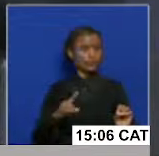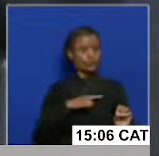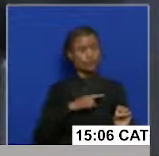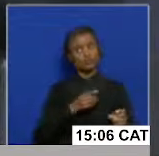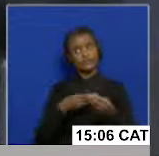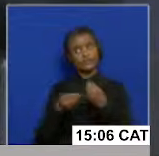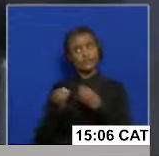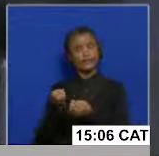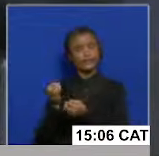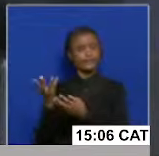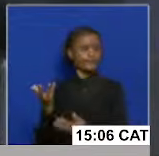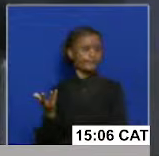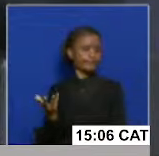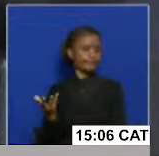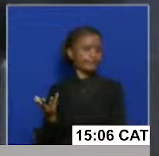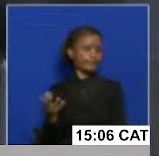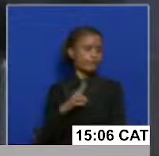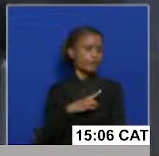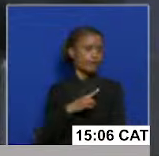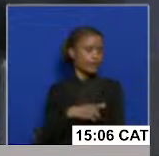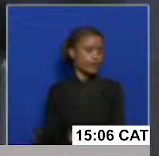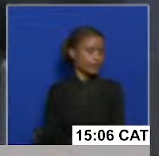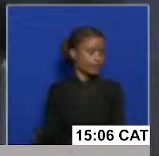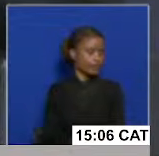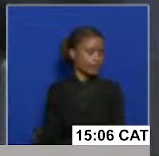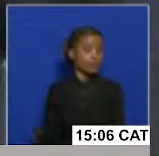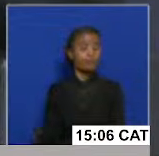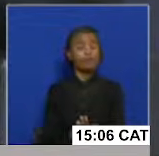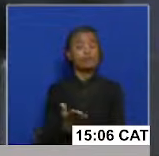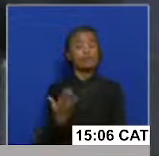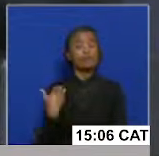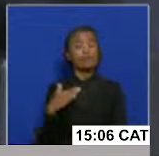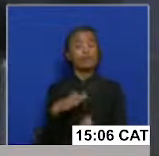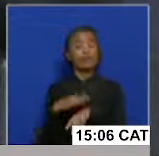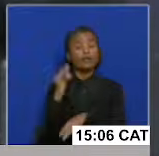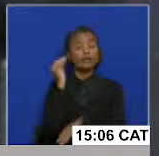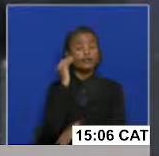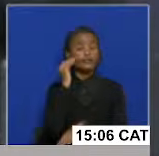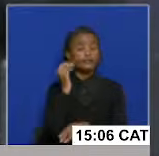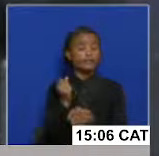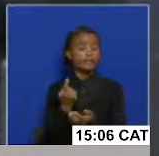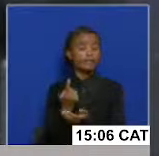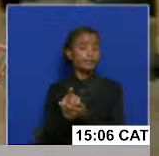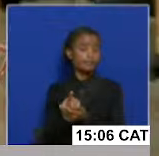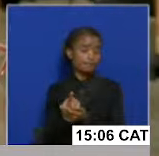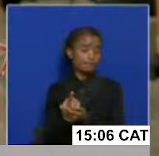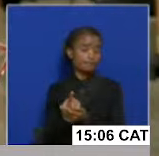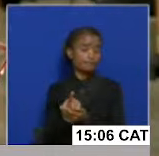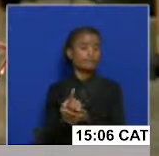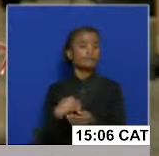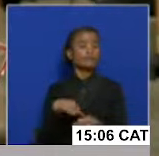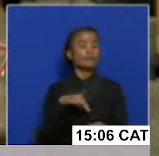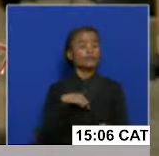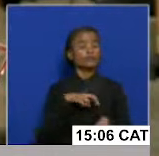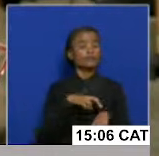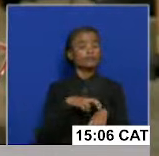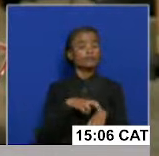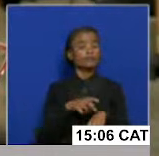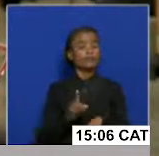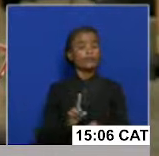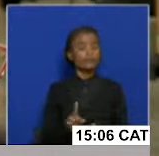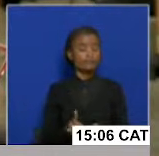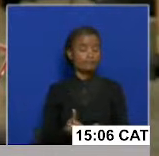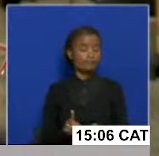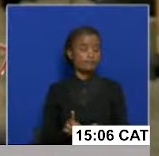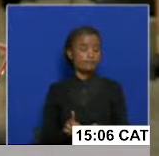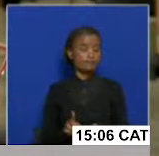At the time of the information that happened, all we needed was the benefit